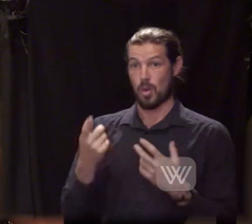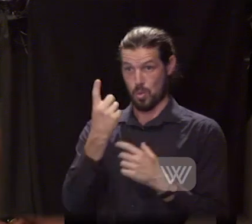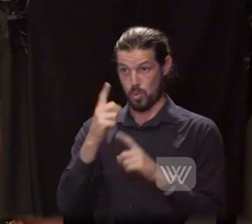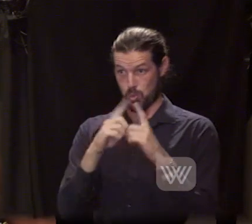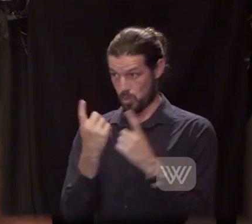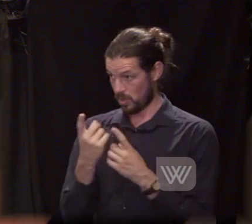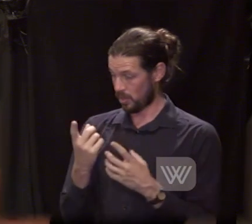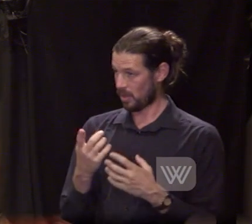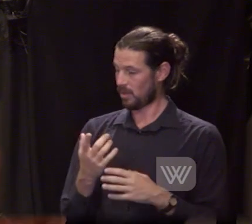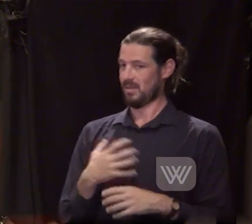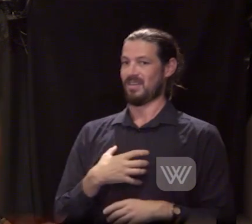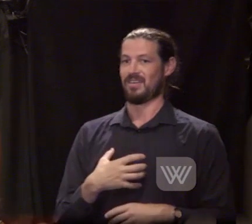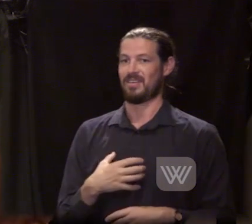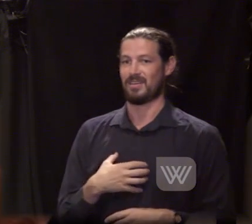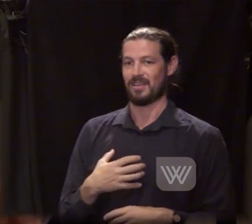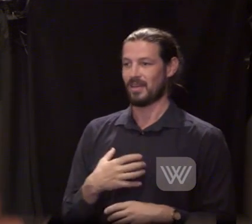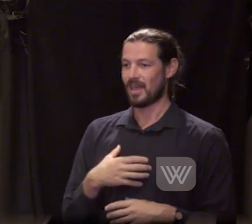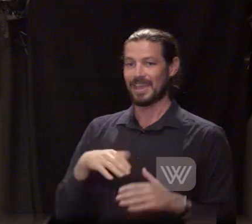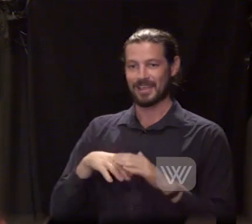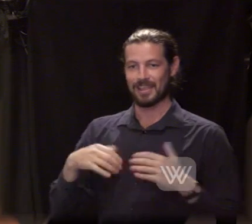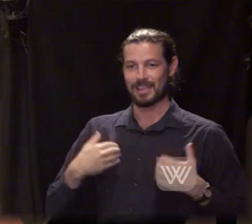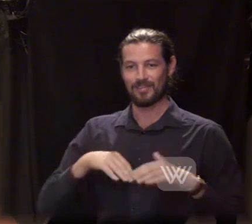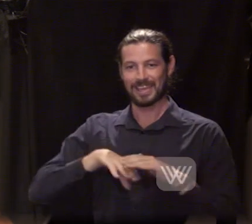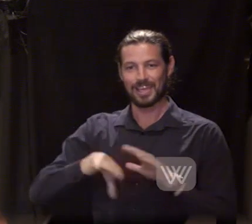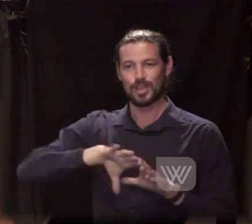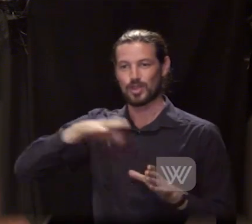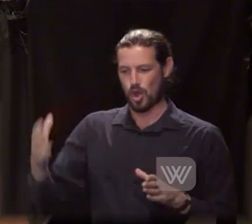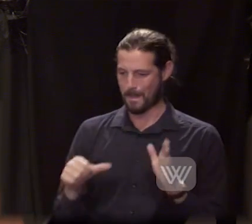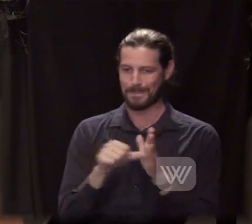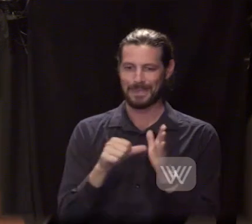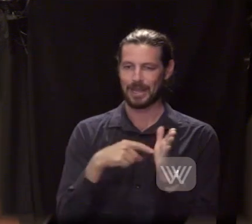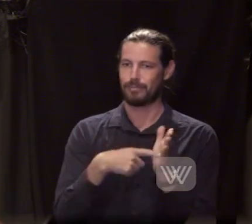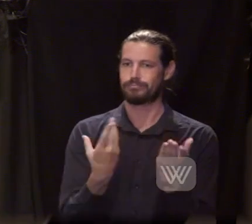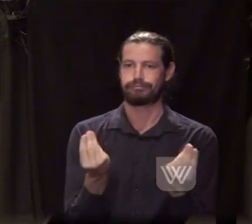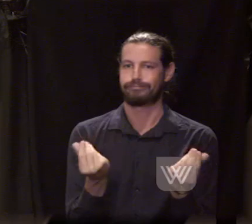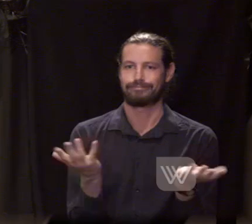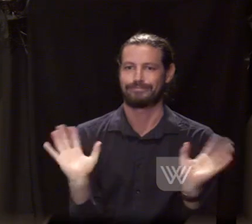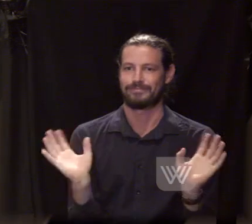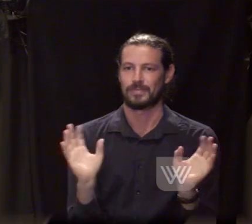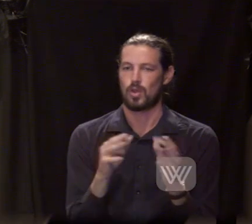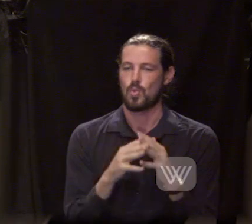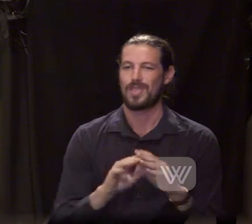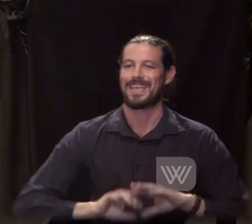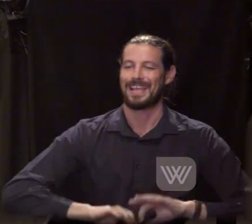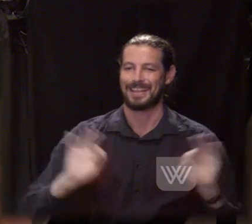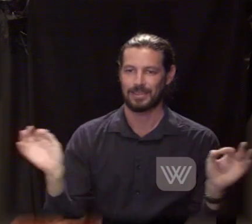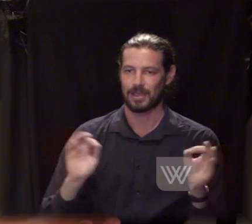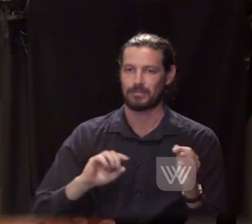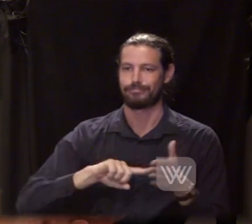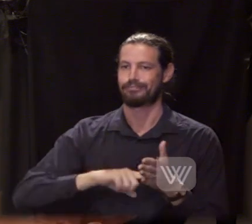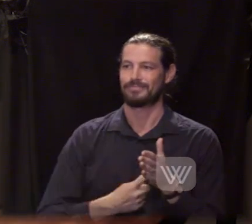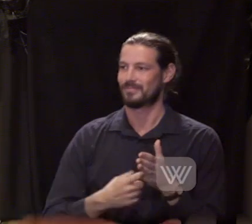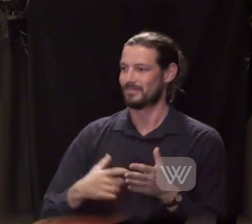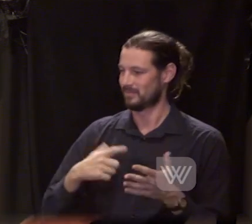no purpose to us because you can't buy anything anyways. So we started valuing time and different resources because